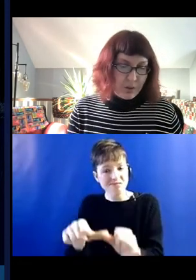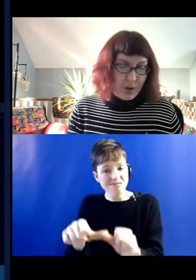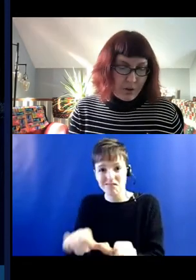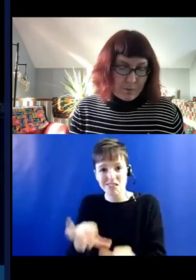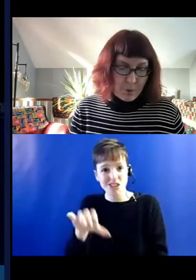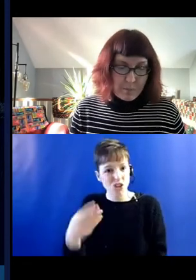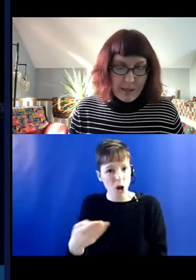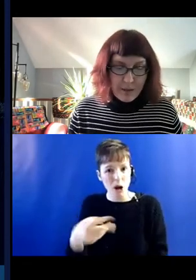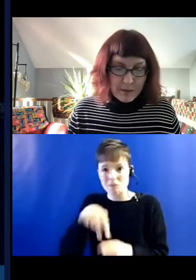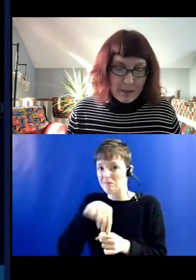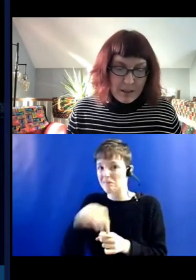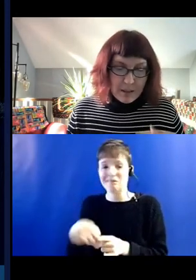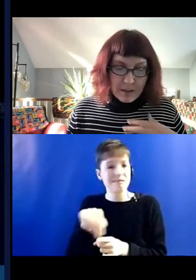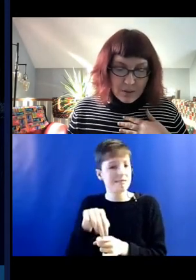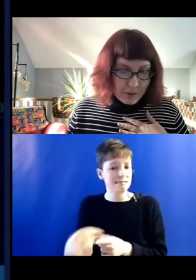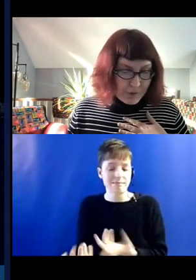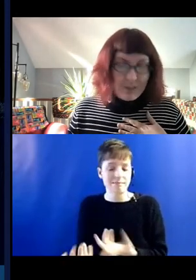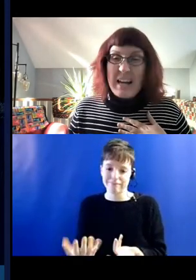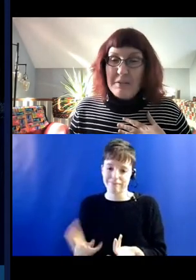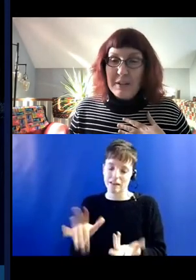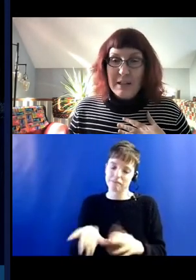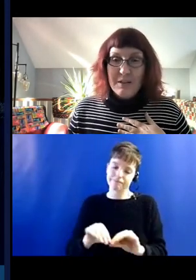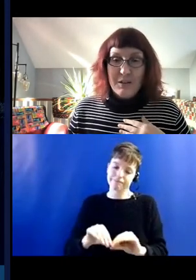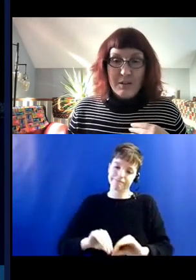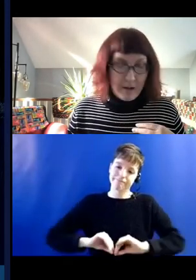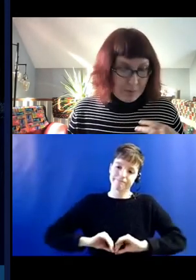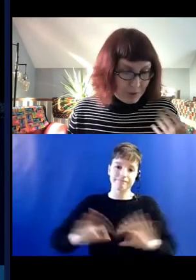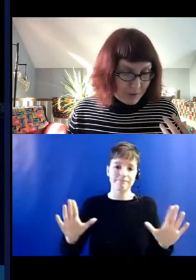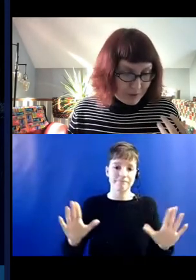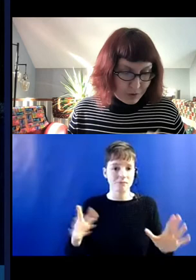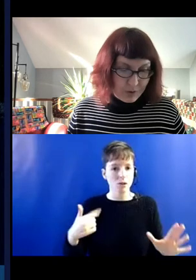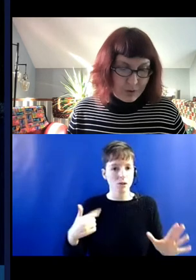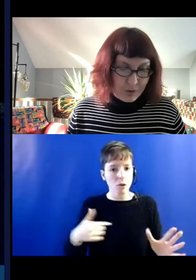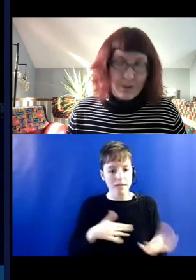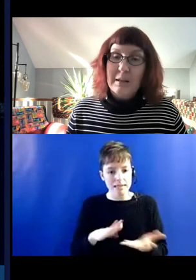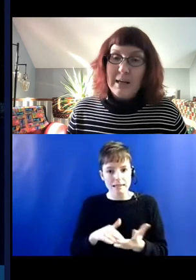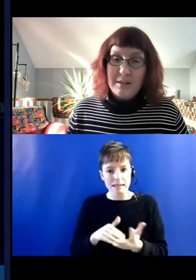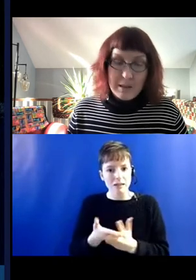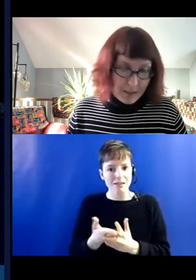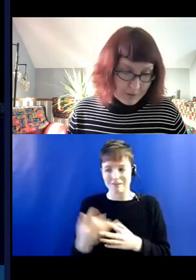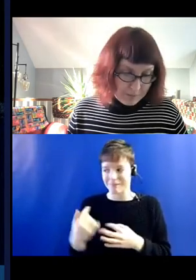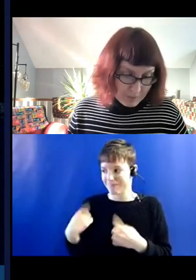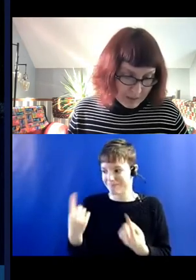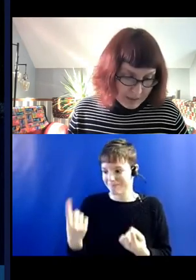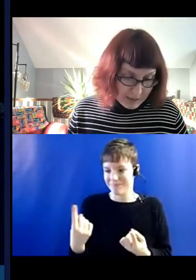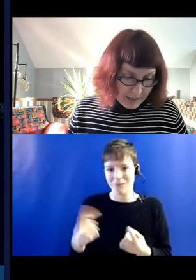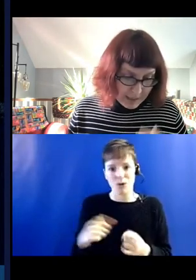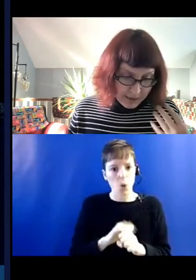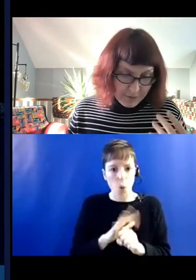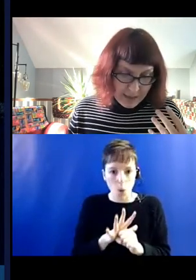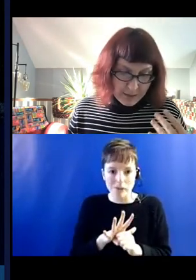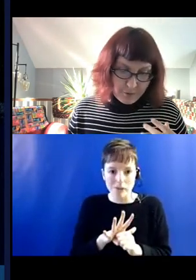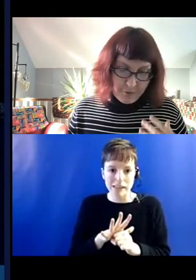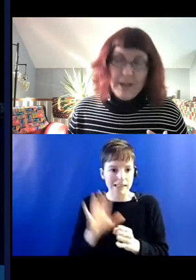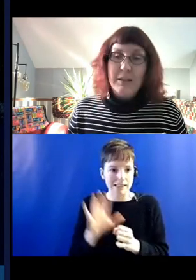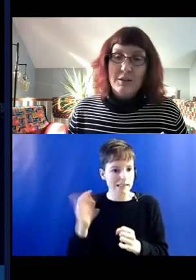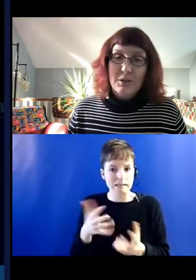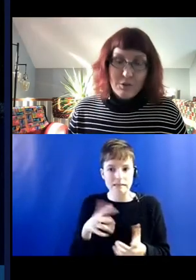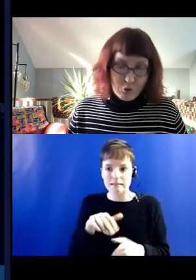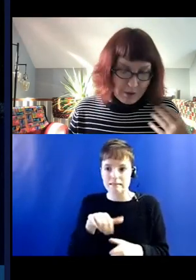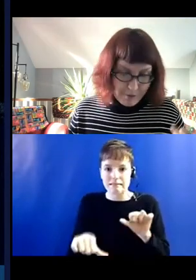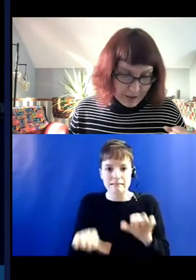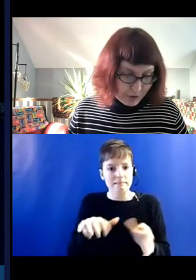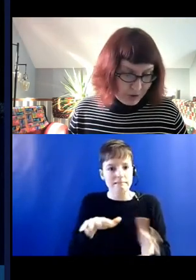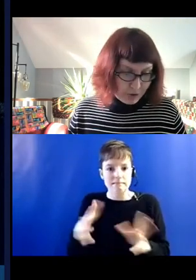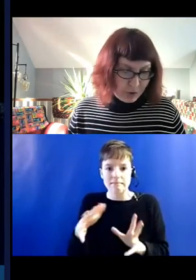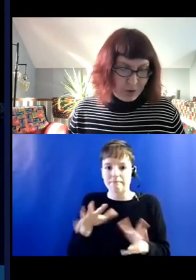realities are all the more apparent as all of us navigate these times of uncertainty and pandemic. I have had to fight